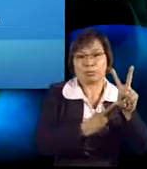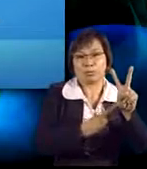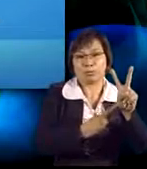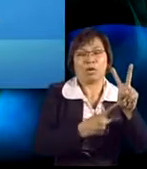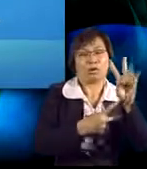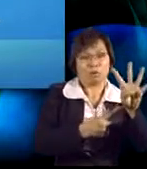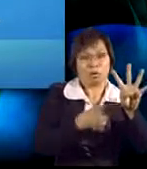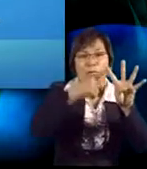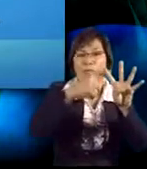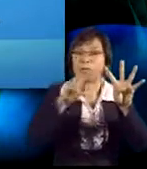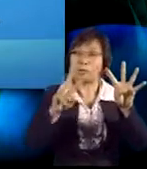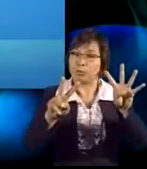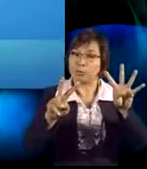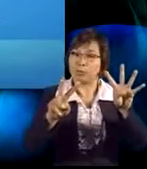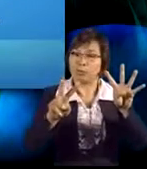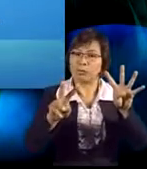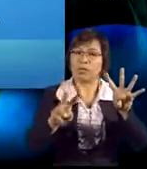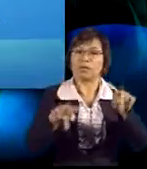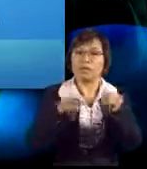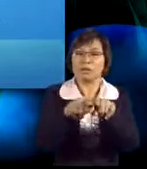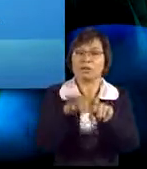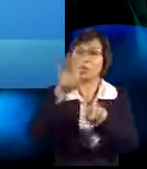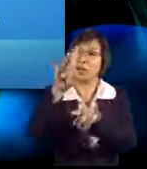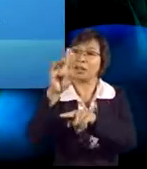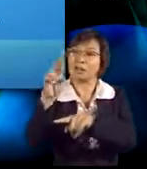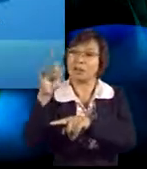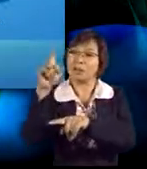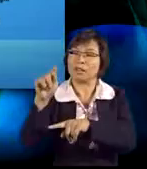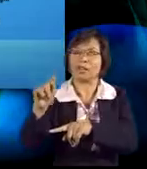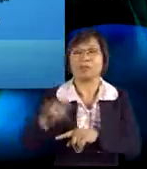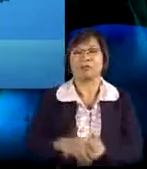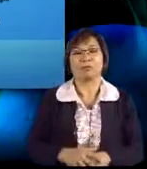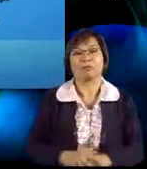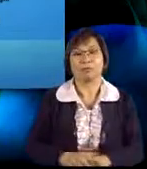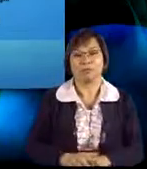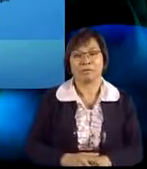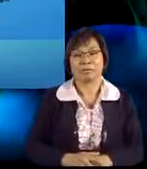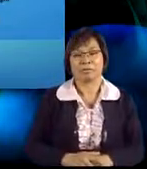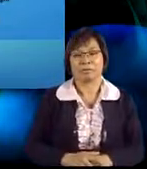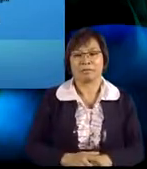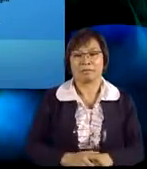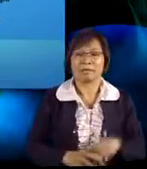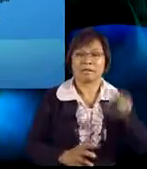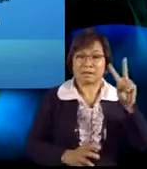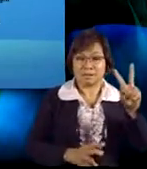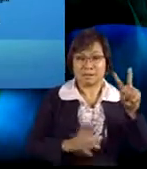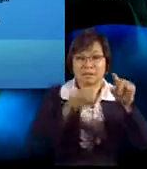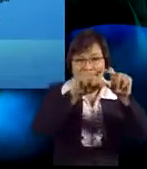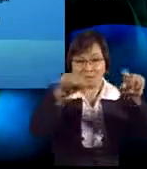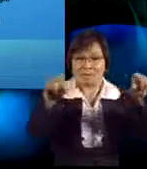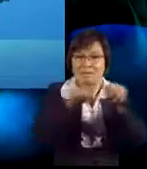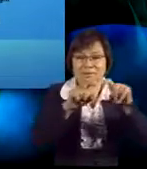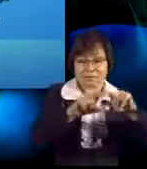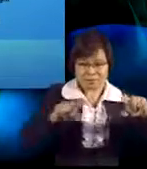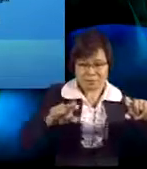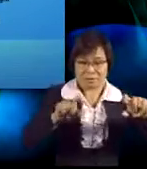4 units multiplied by 2 equals to 8 unit cubes. The second layer is identical to the first layer.